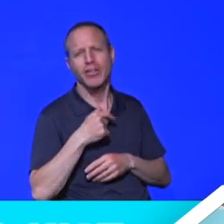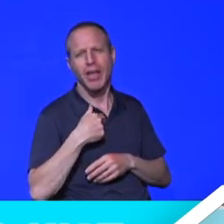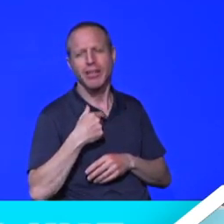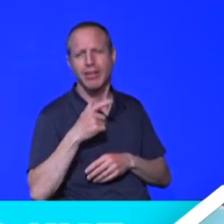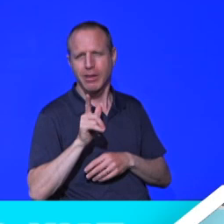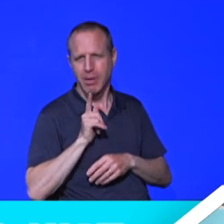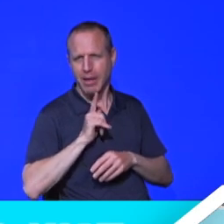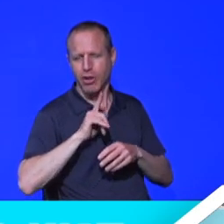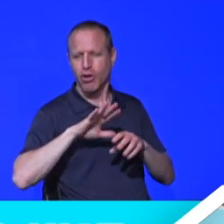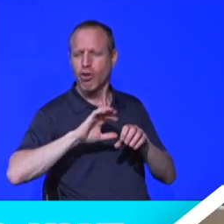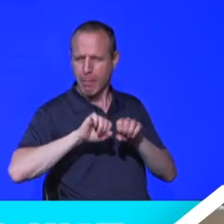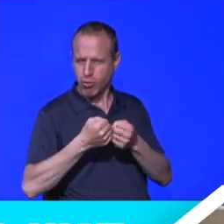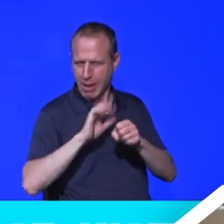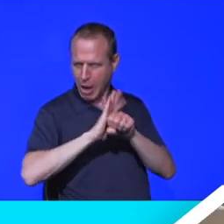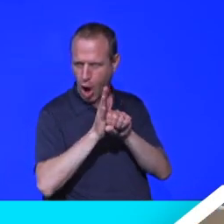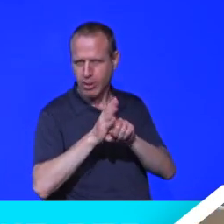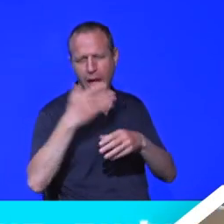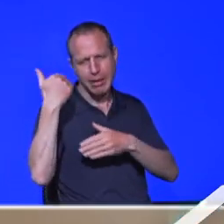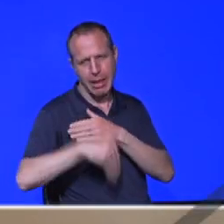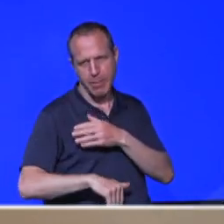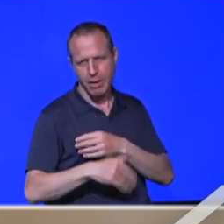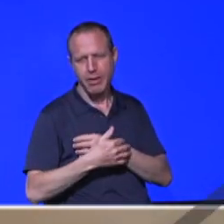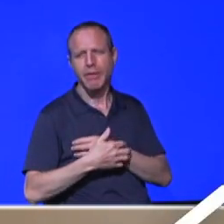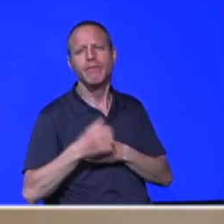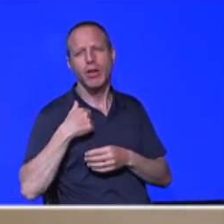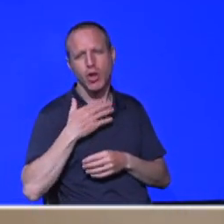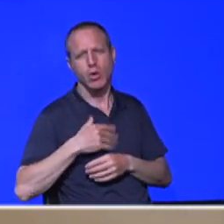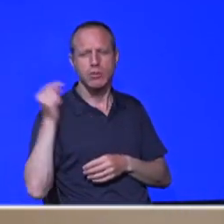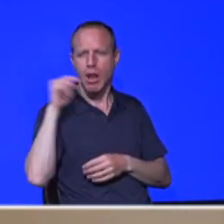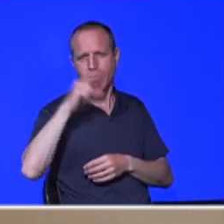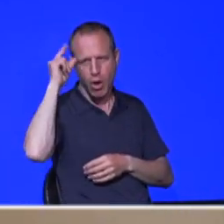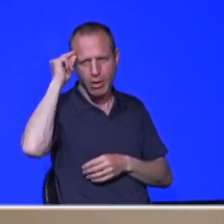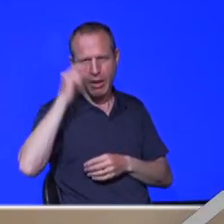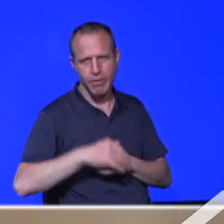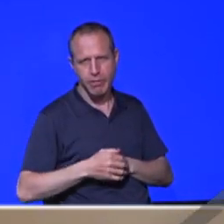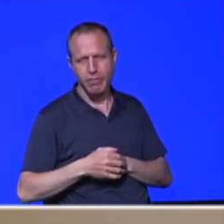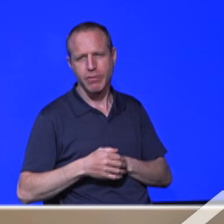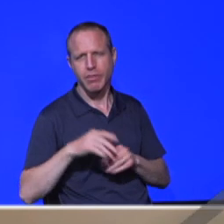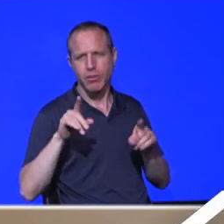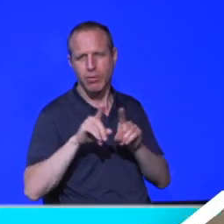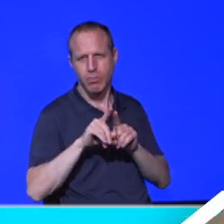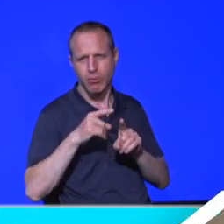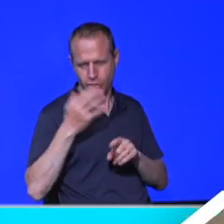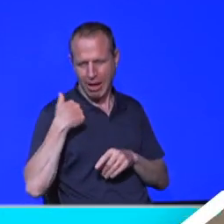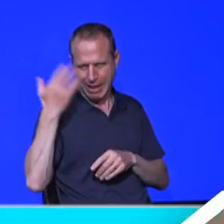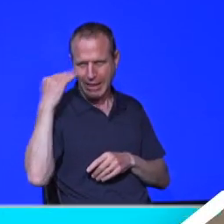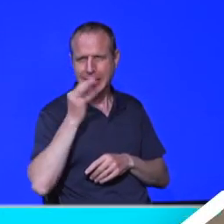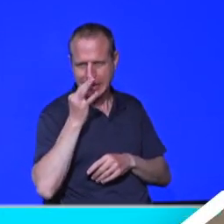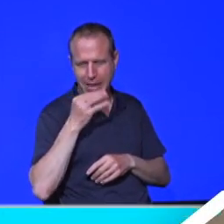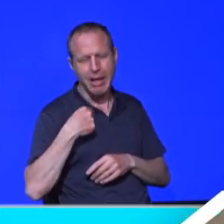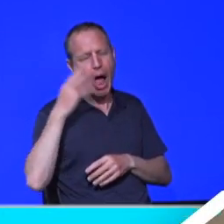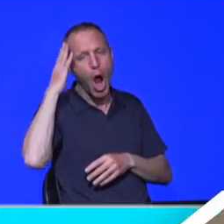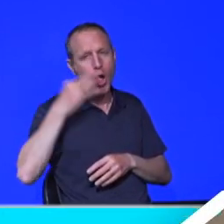COVID, crisis to be done. And I want to go to Tel Aviv. Like, since I was a teenager, my dream was to go to Tel Aviv.